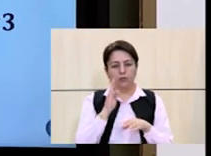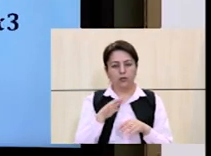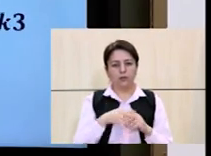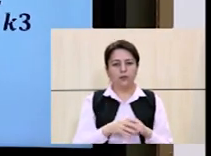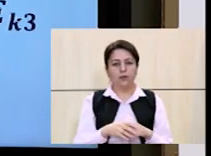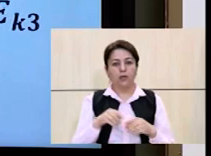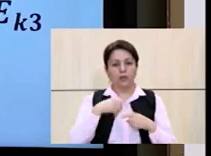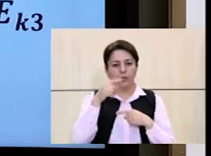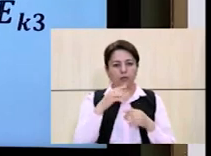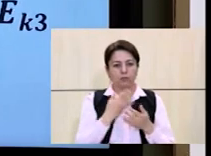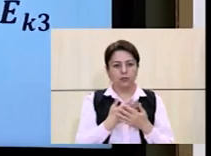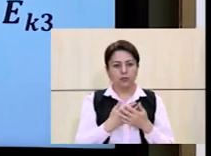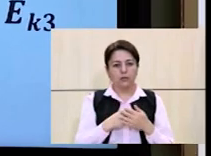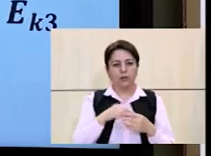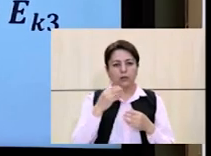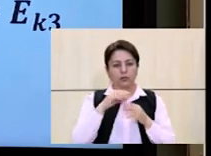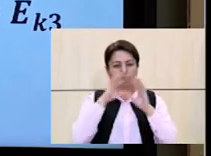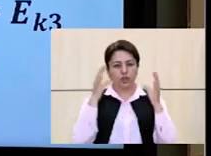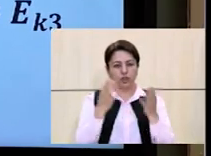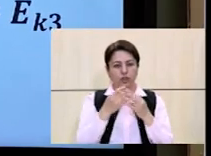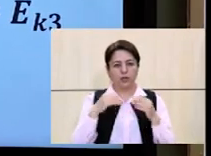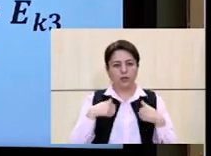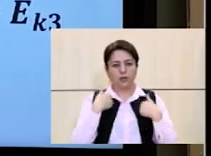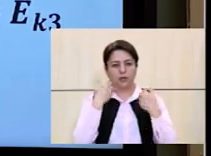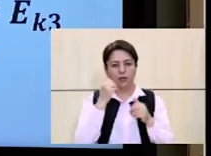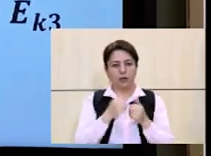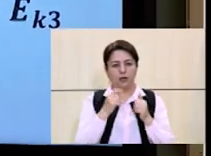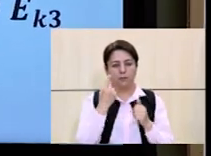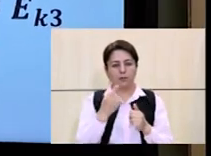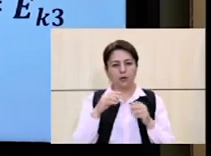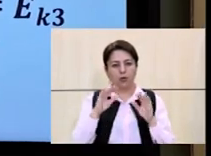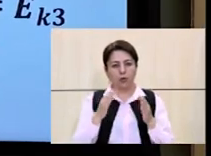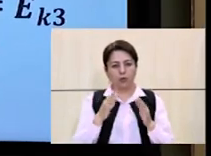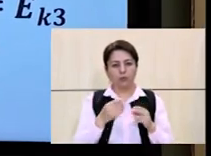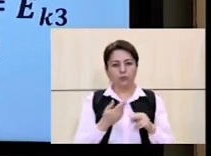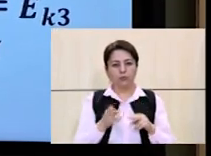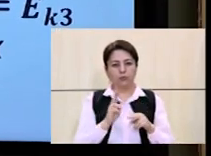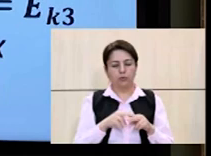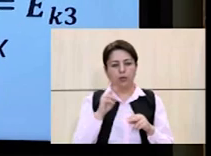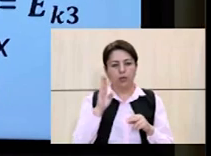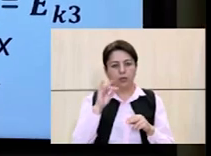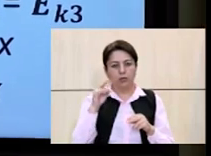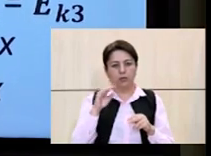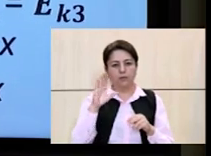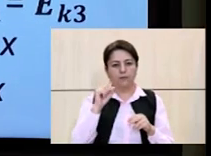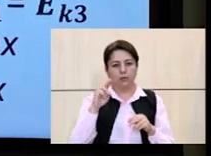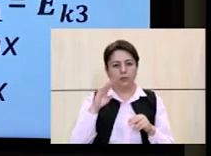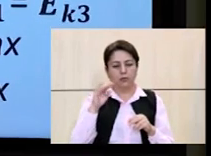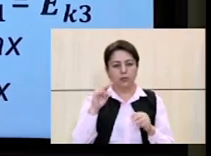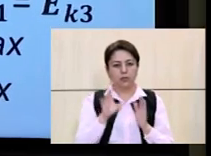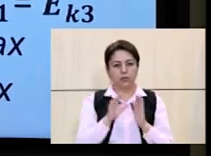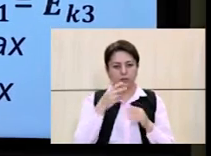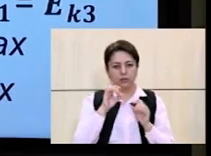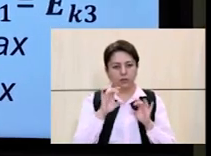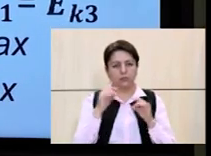Keyingi masalamiz sharchi harakatining har bir holati uchun kinetik va potensial energiyalarni tushuntiring.